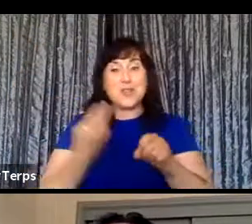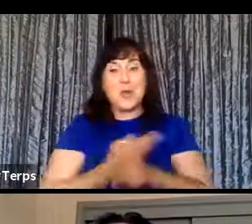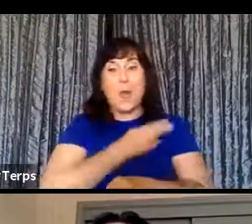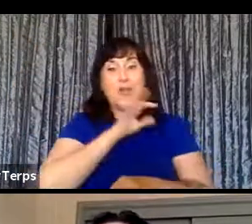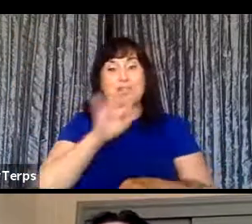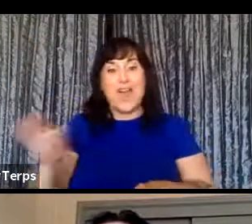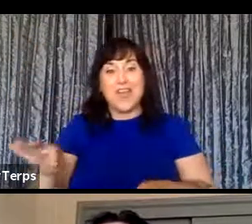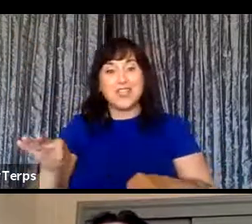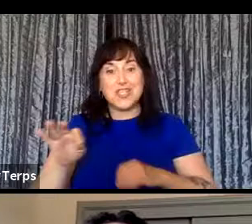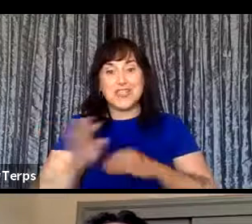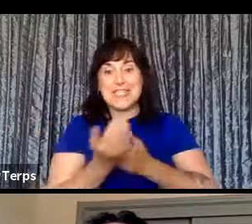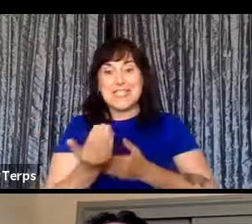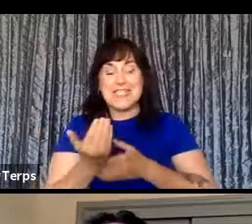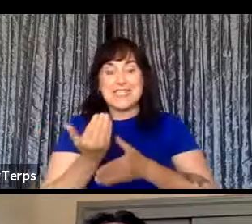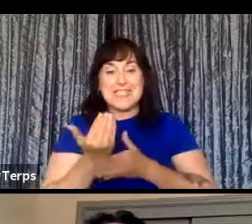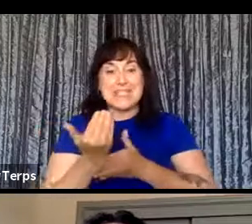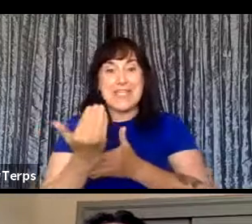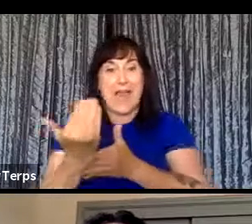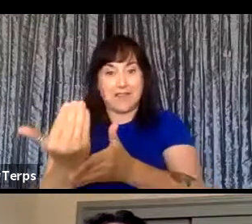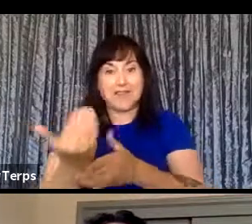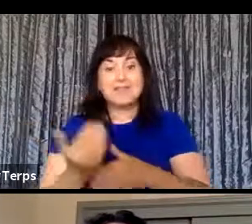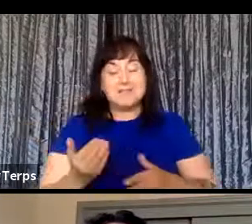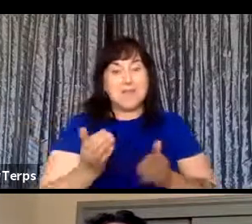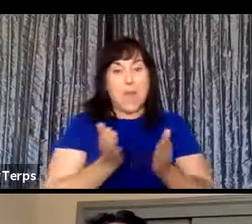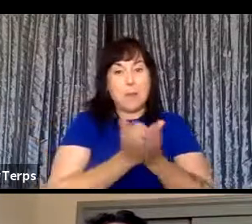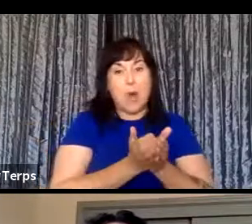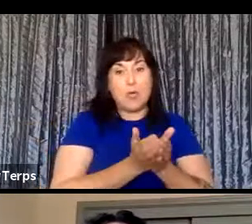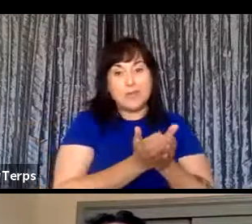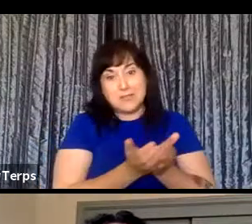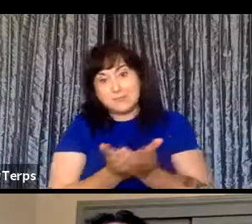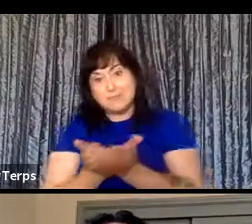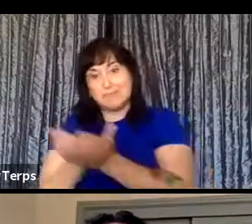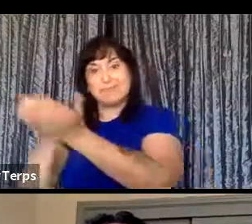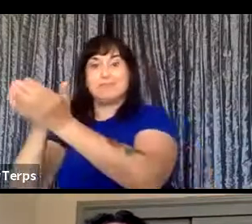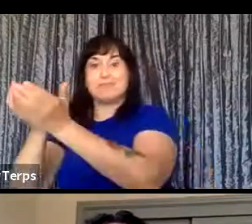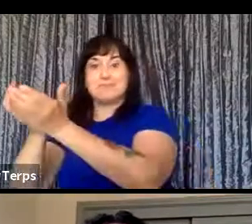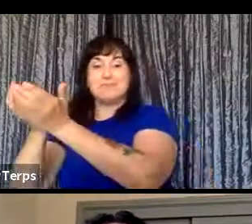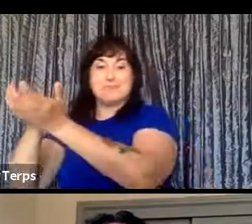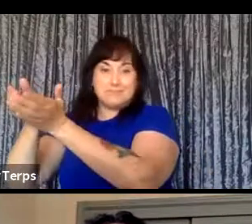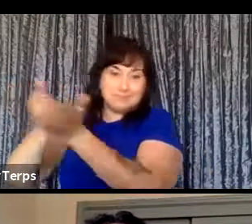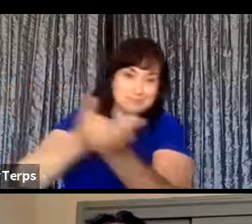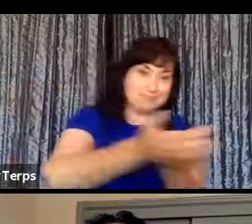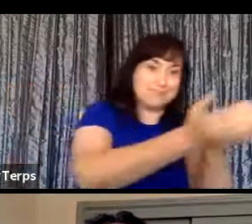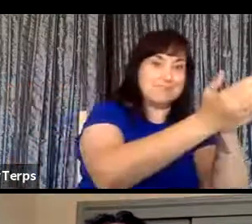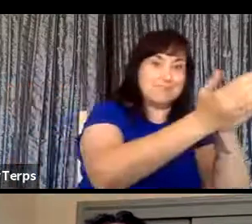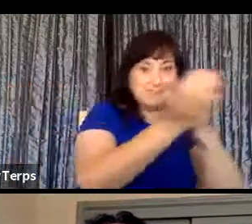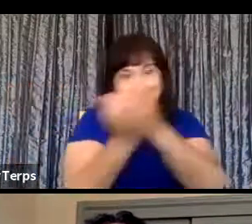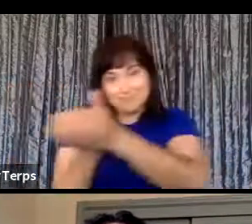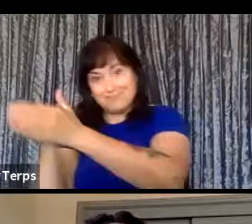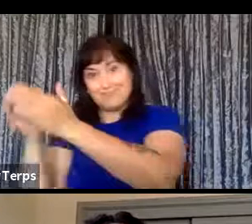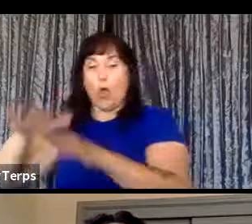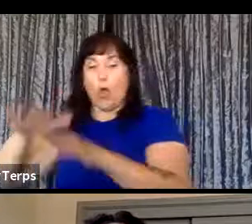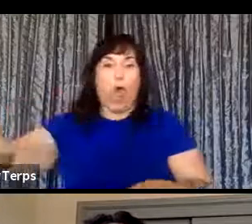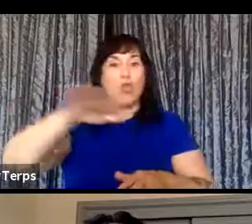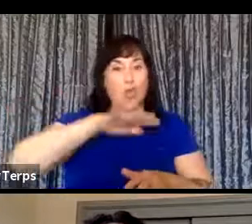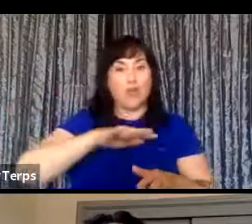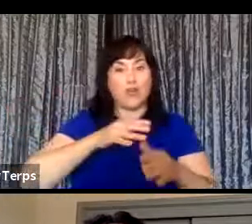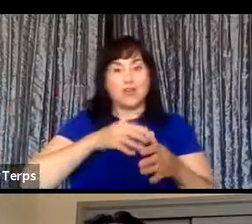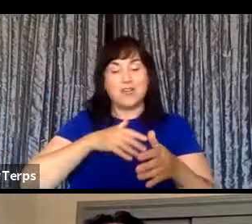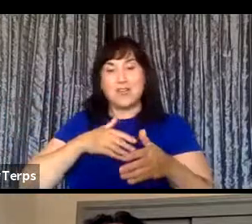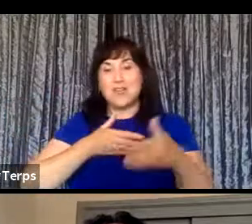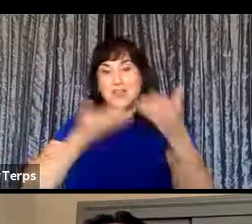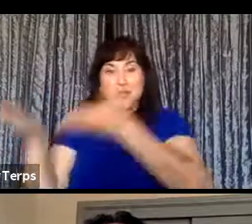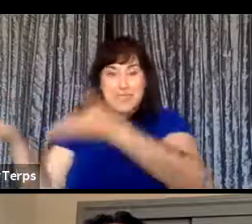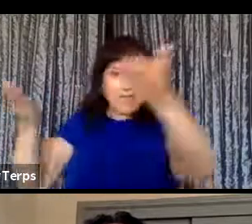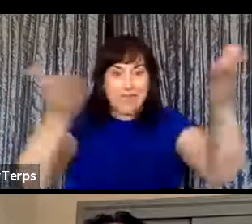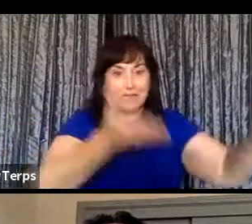chocolate, their products from Grenada all the way up to the port of New York, across the Atlantic to Ireland, Ireland to the UK over to